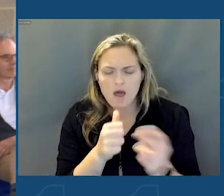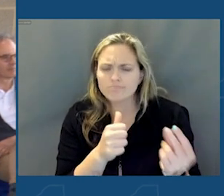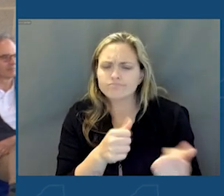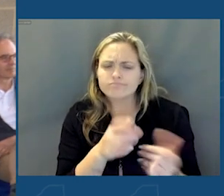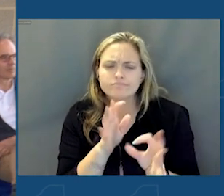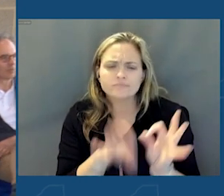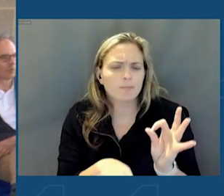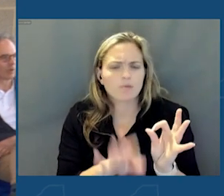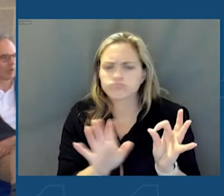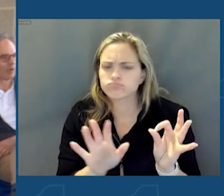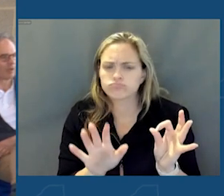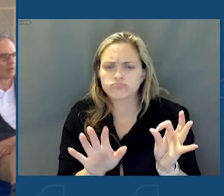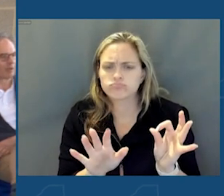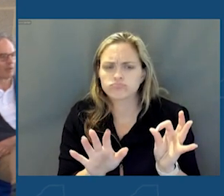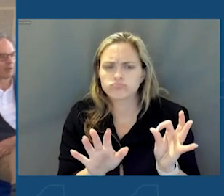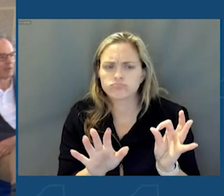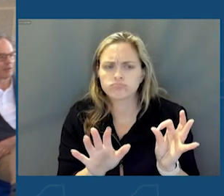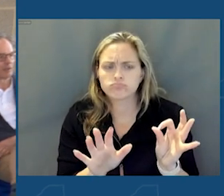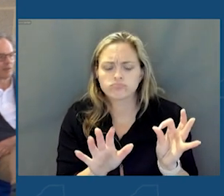until the Commissioner